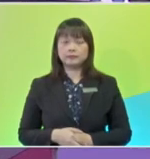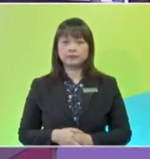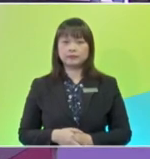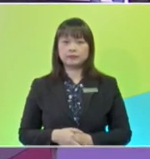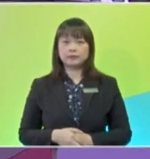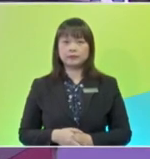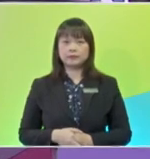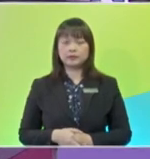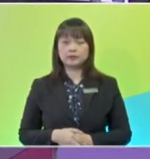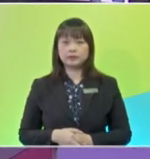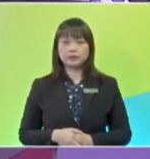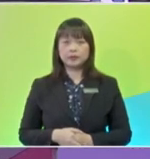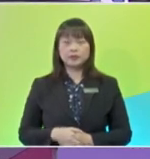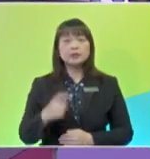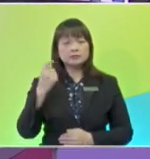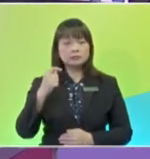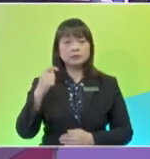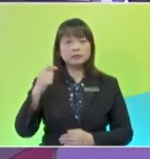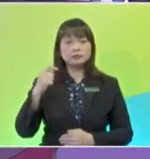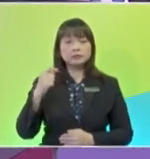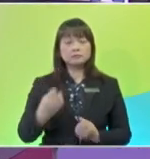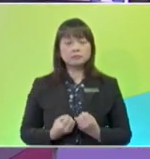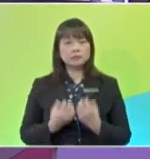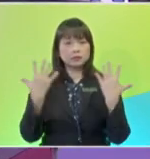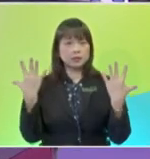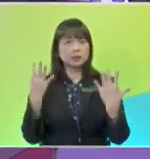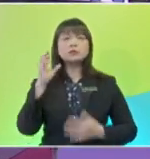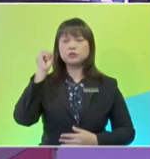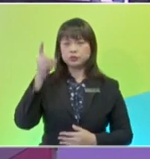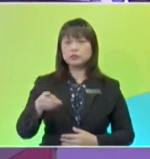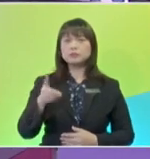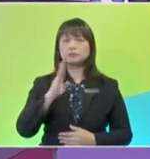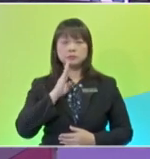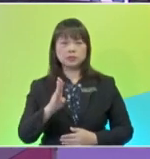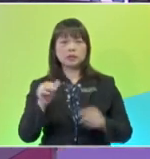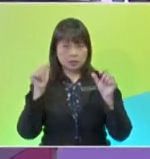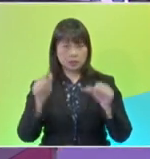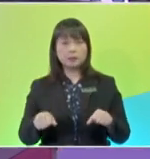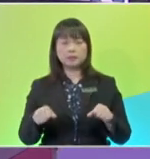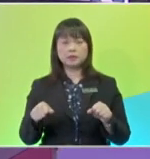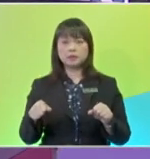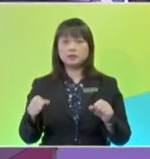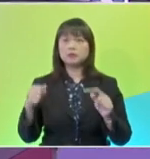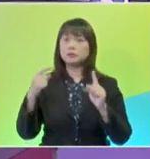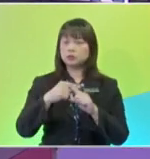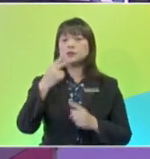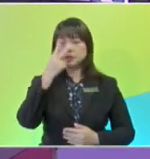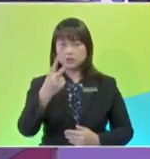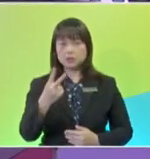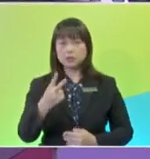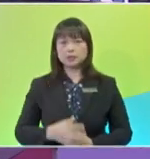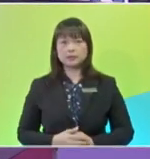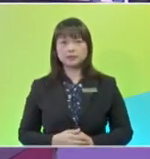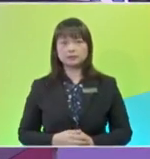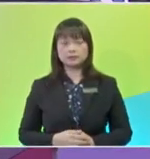from the sun is, you know, hitting the moon, we should be able to see moon all day long, you know, all night long. Yes. All day, every